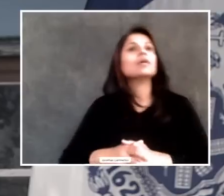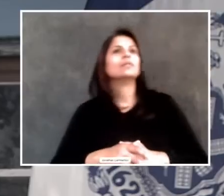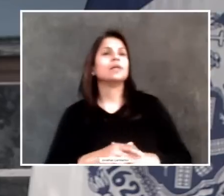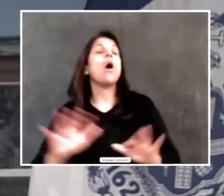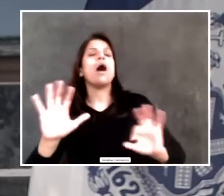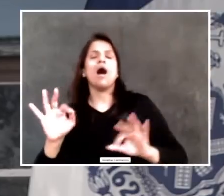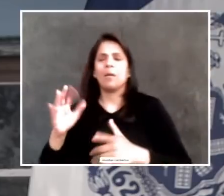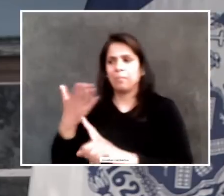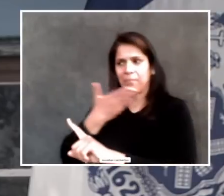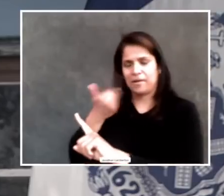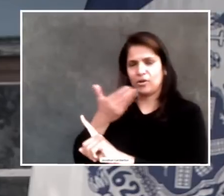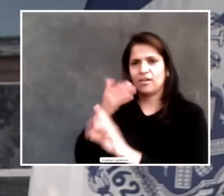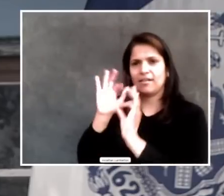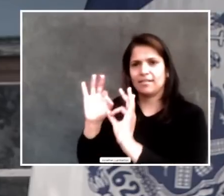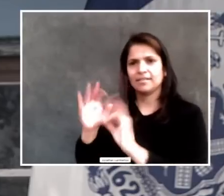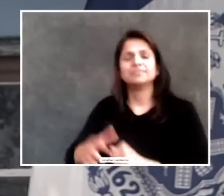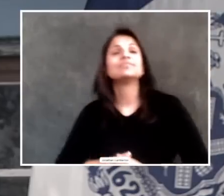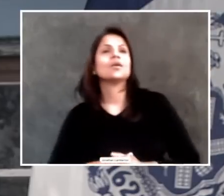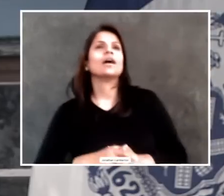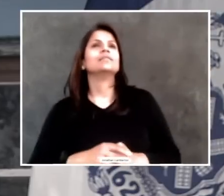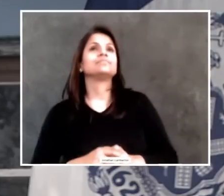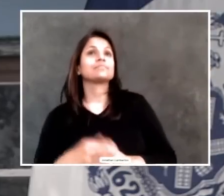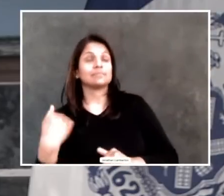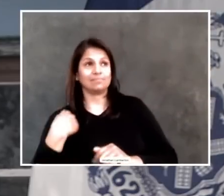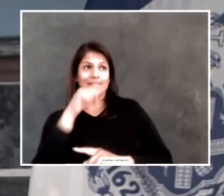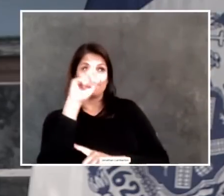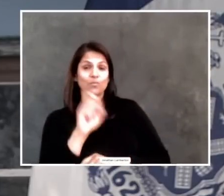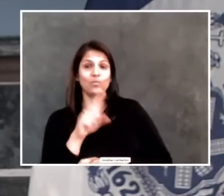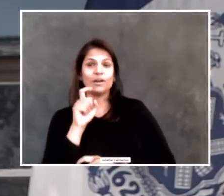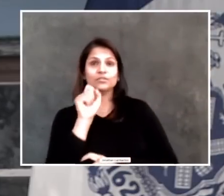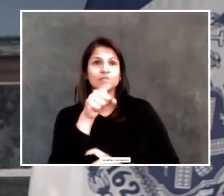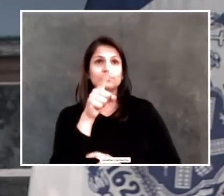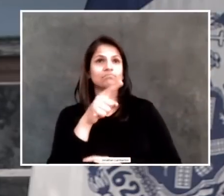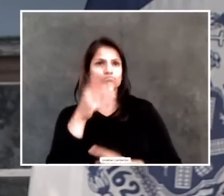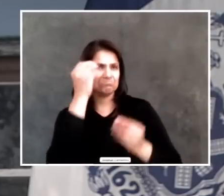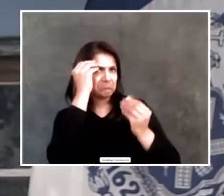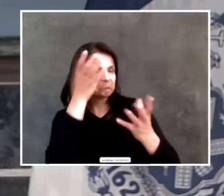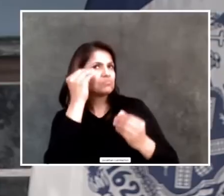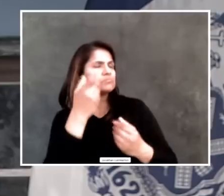about the data that was released yesterday. Go ahead.